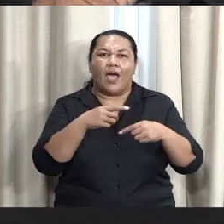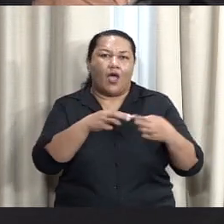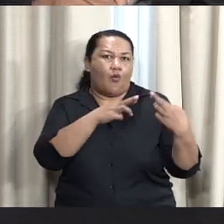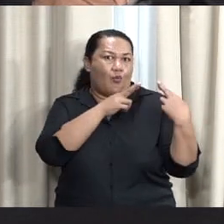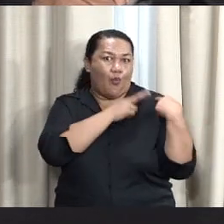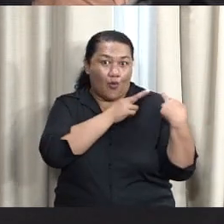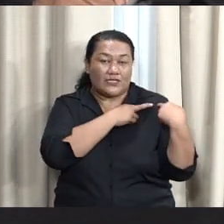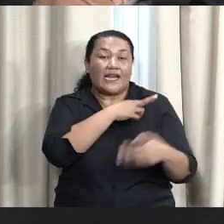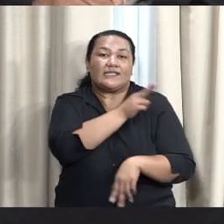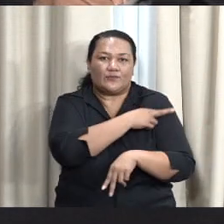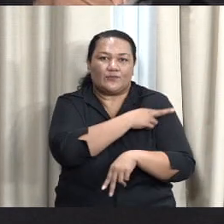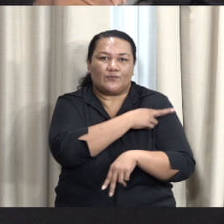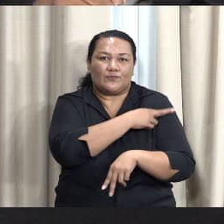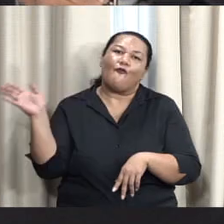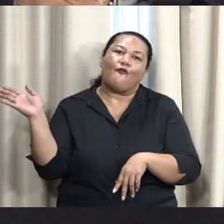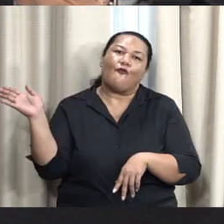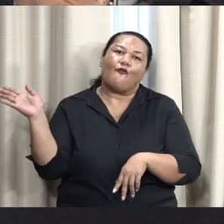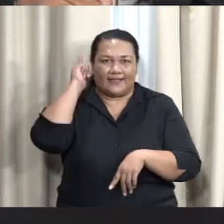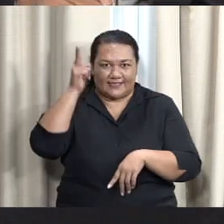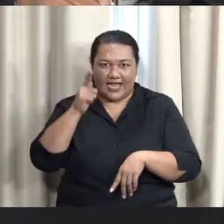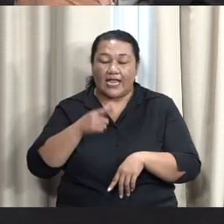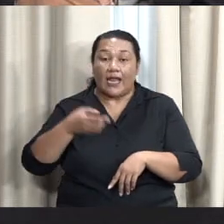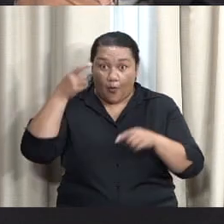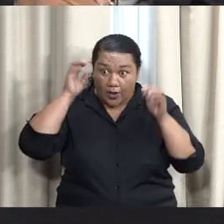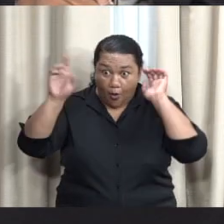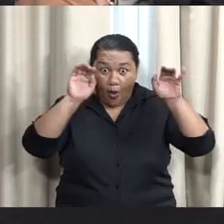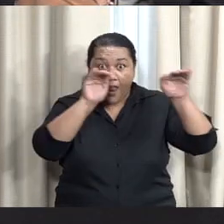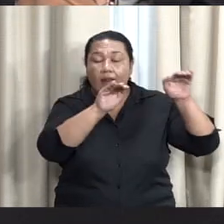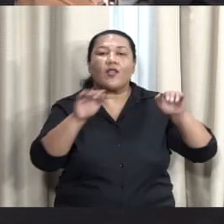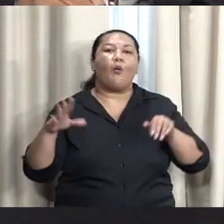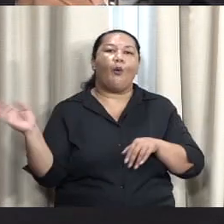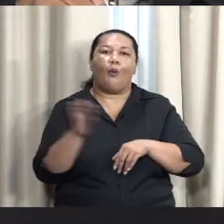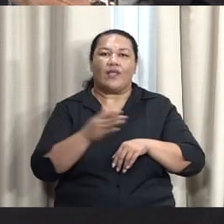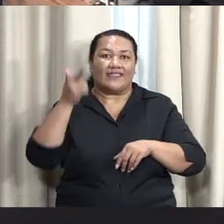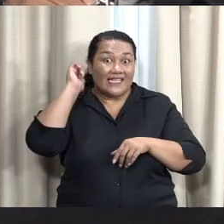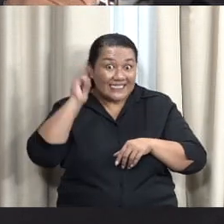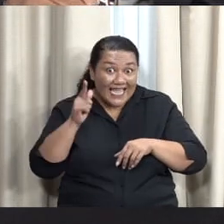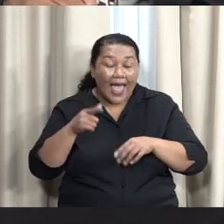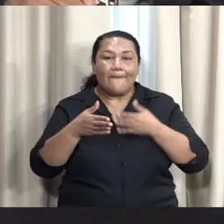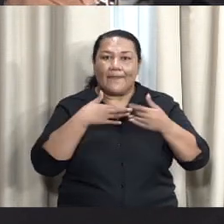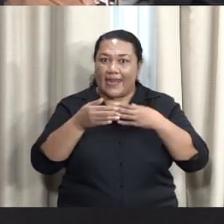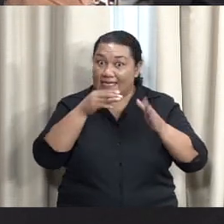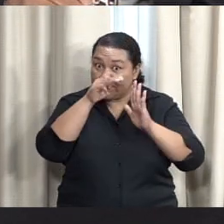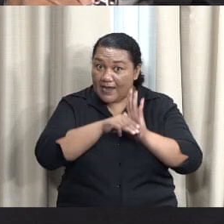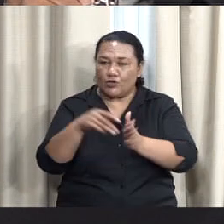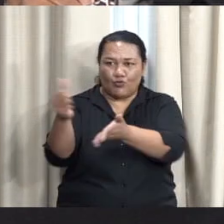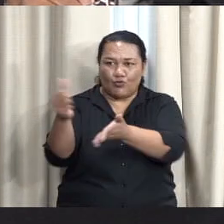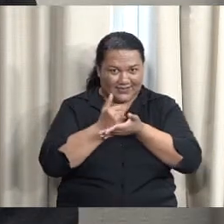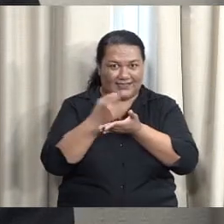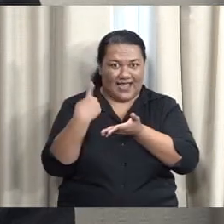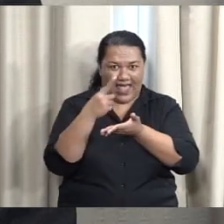We therefore call upon all teachers and school management. We're asking them to assist us in the